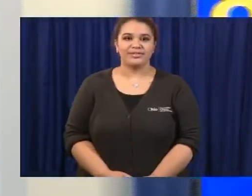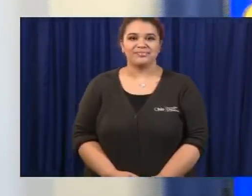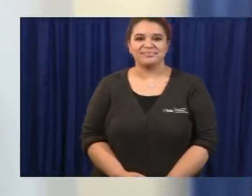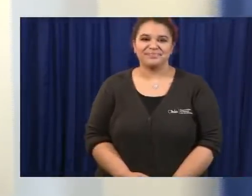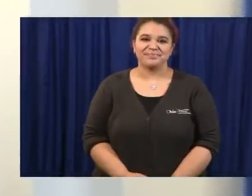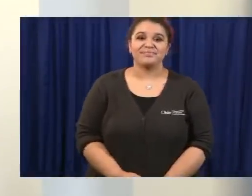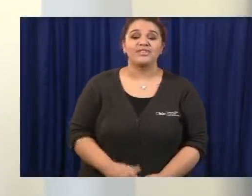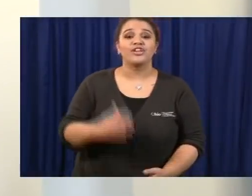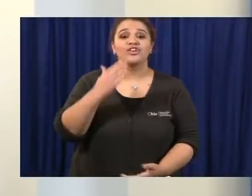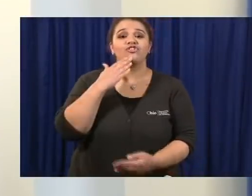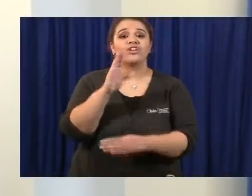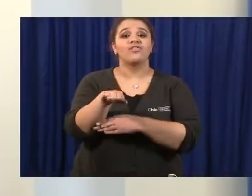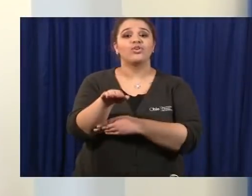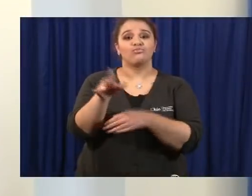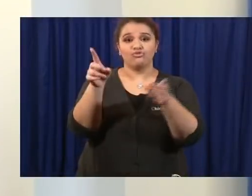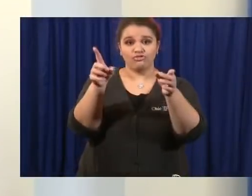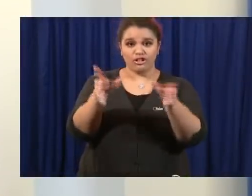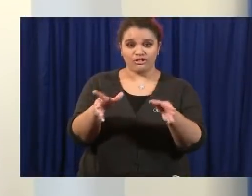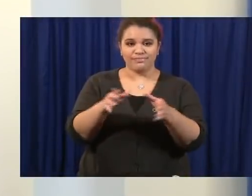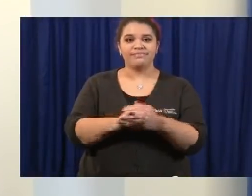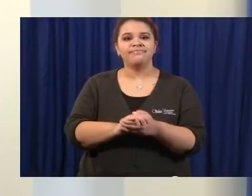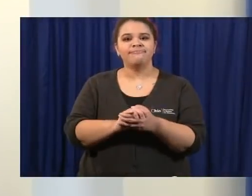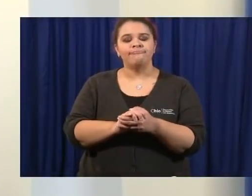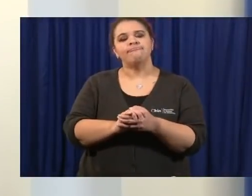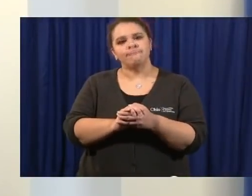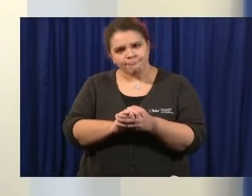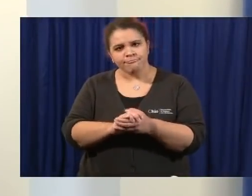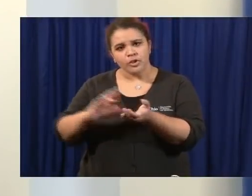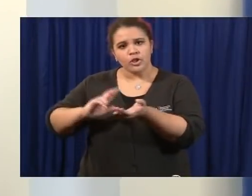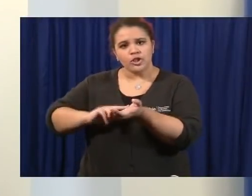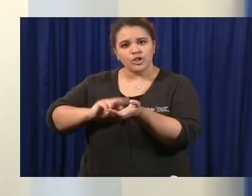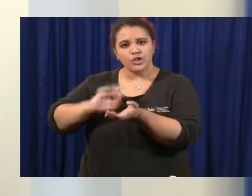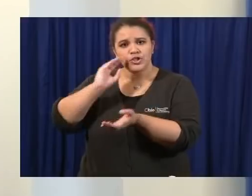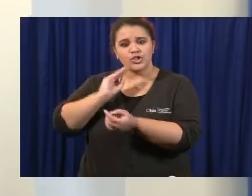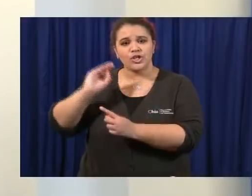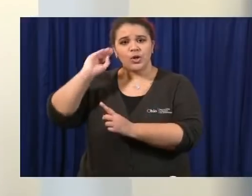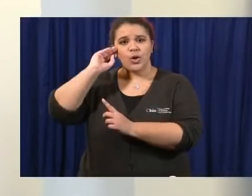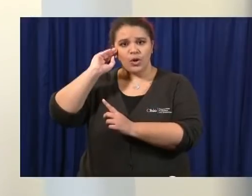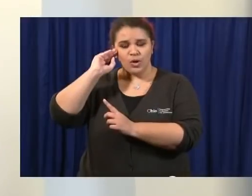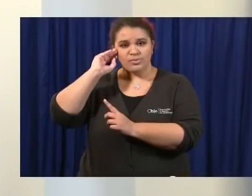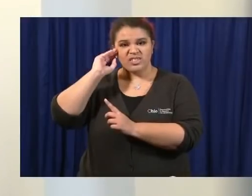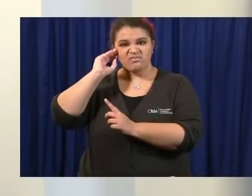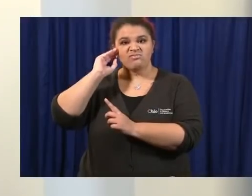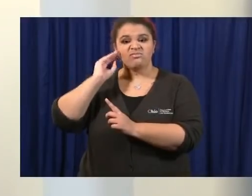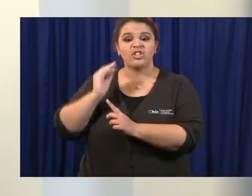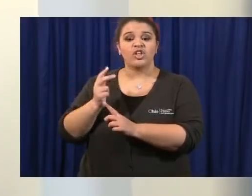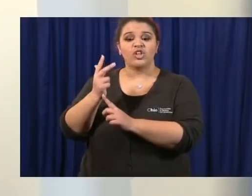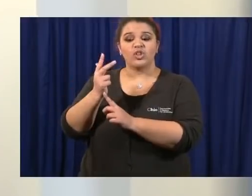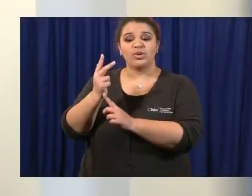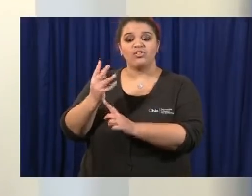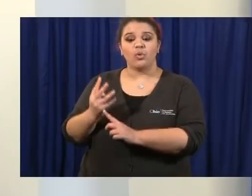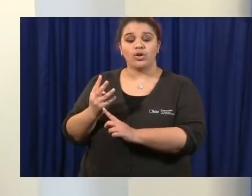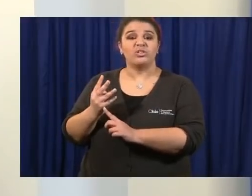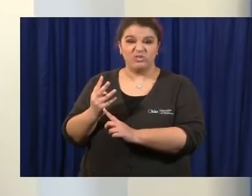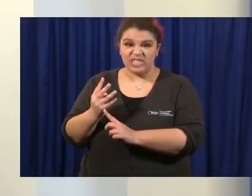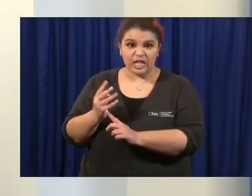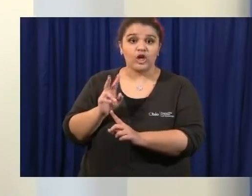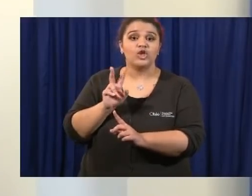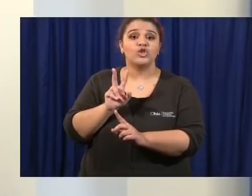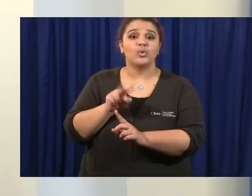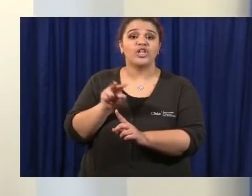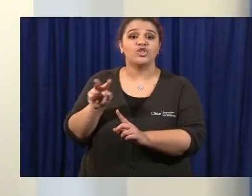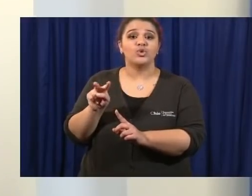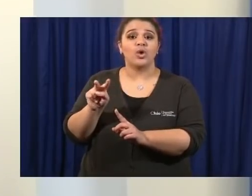Good afternoon, Director. Nursing homes accounted for 3/4, or 2,200, of all